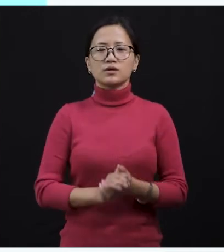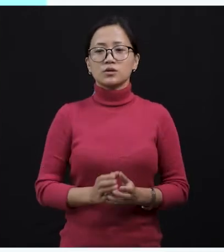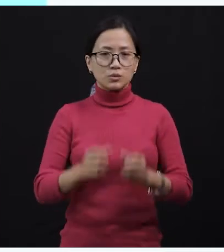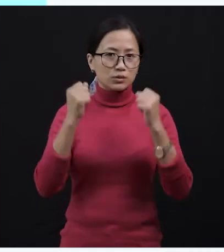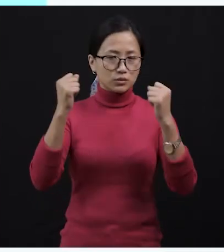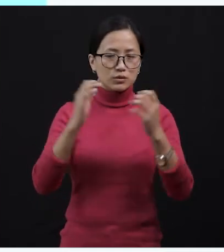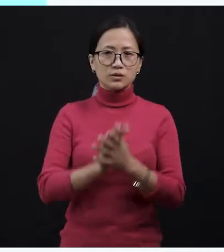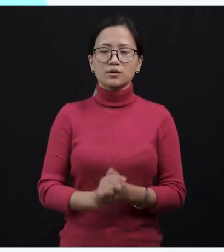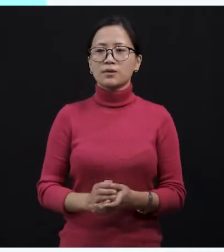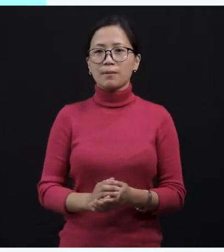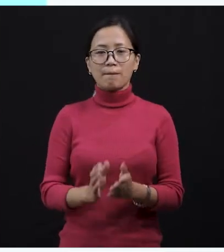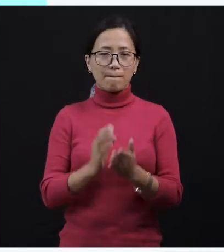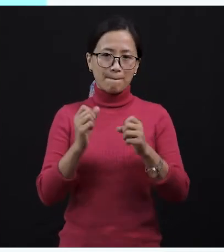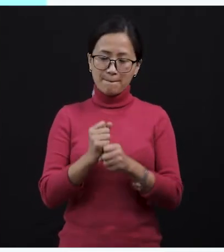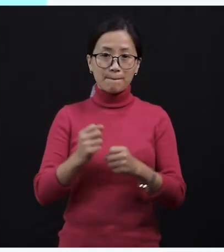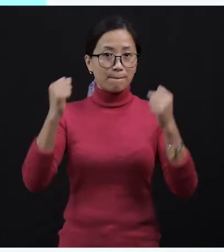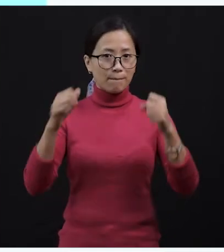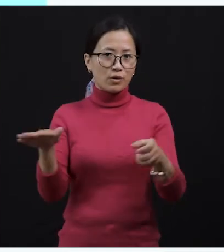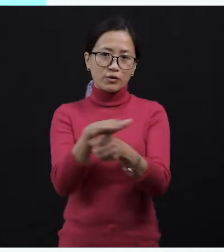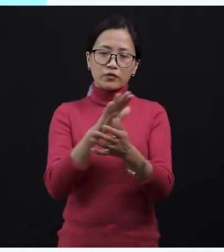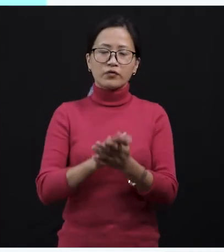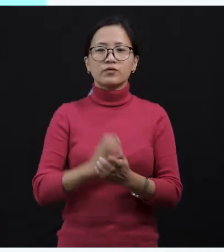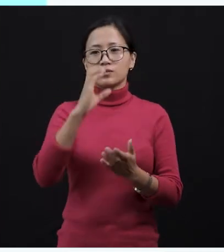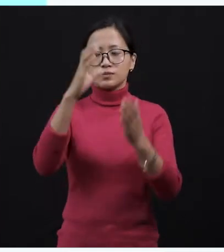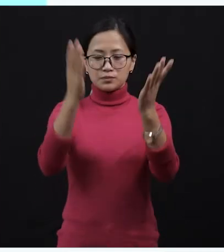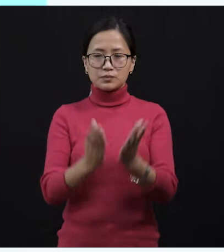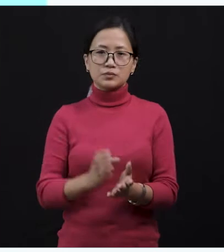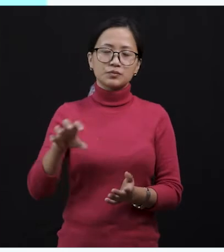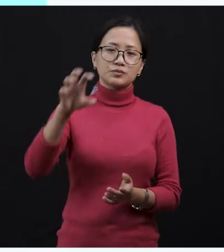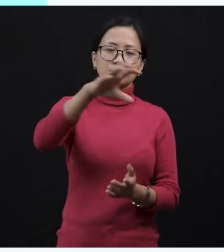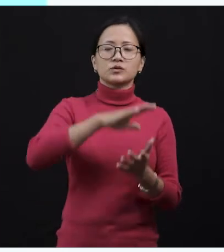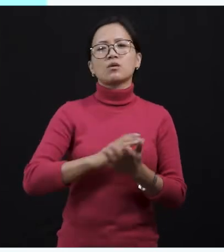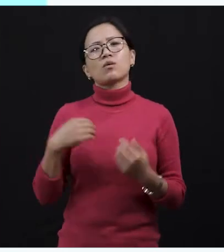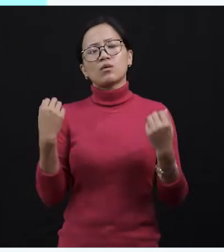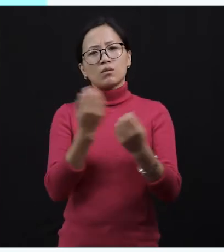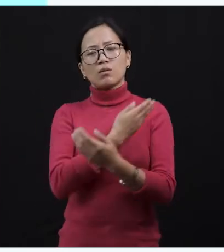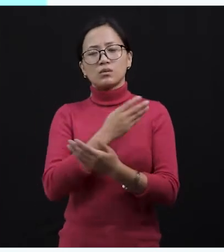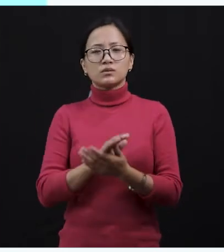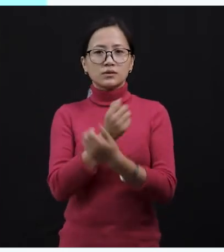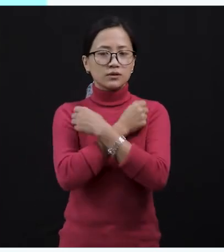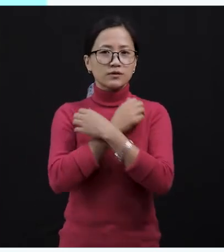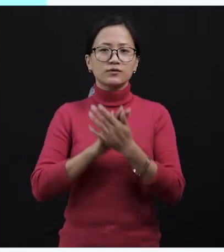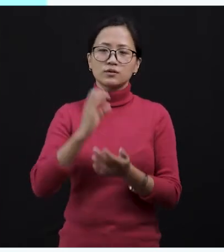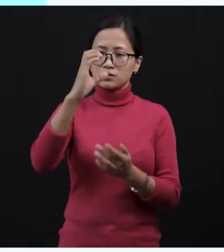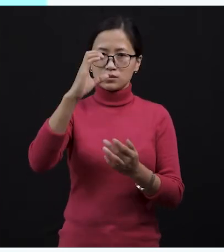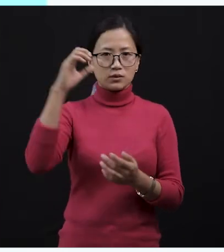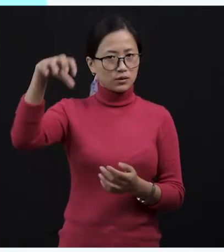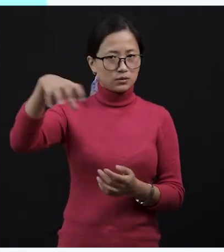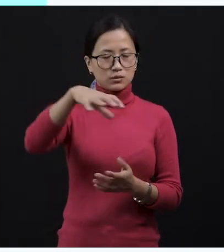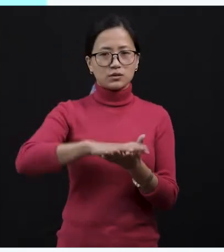powerful country. Now we all love our country, India. And to make